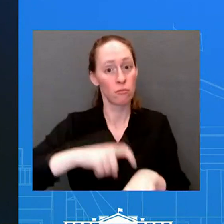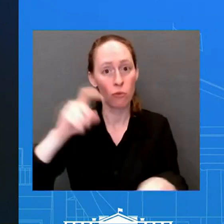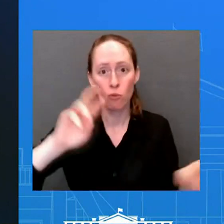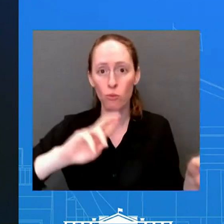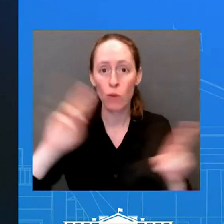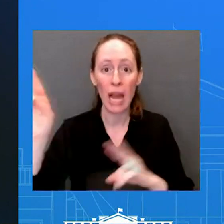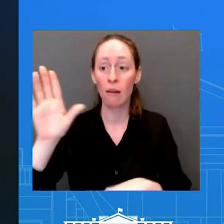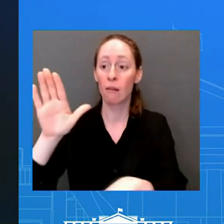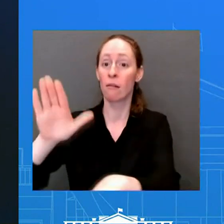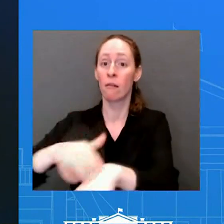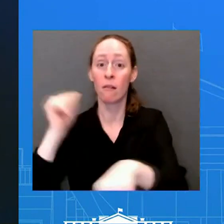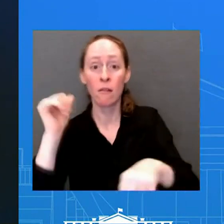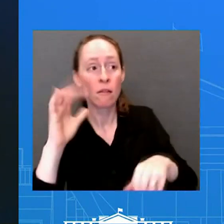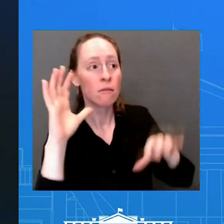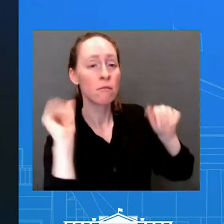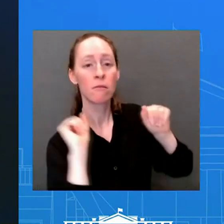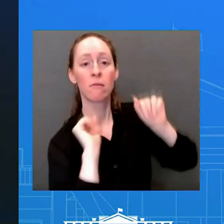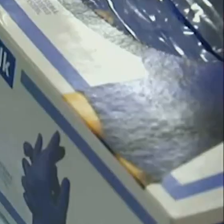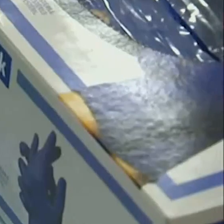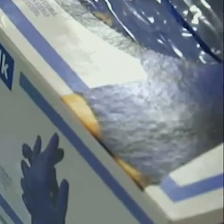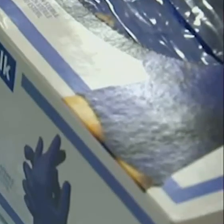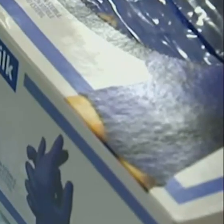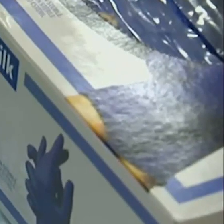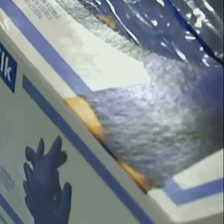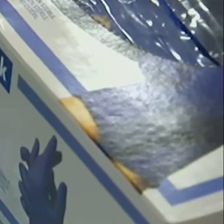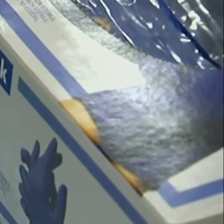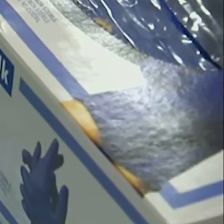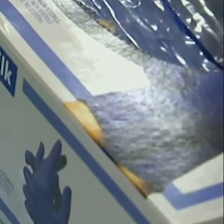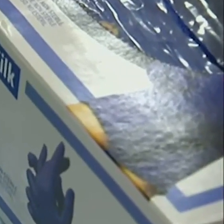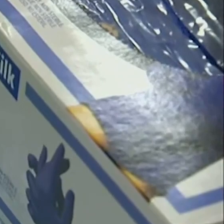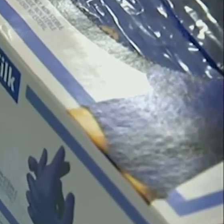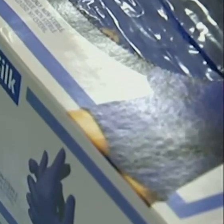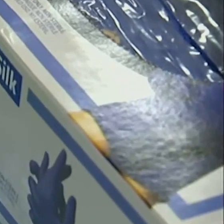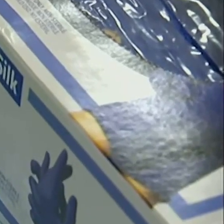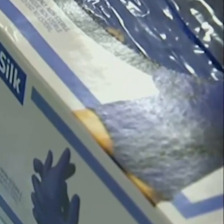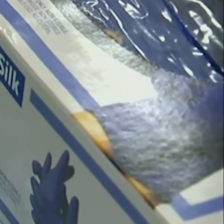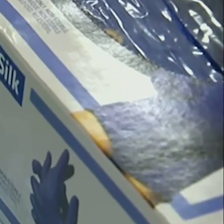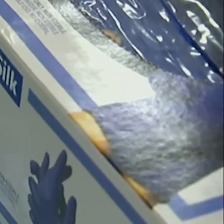vaccination requirement for COVID does just that. Harry Lee, Fox 43 News.